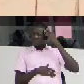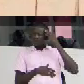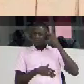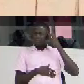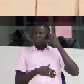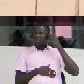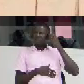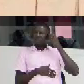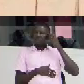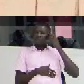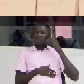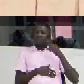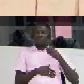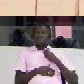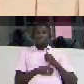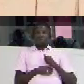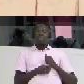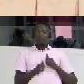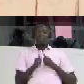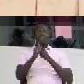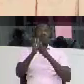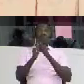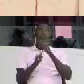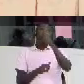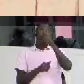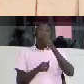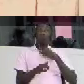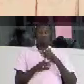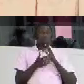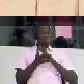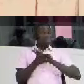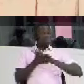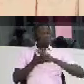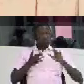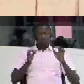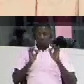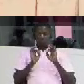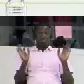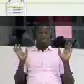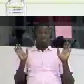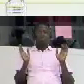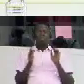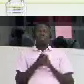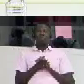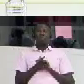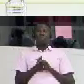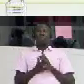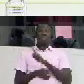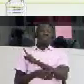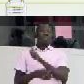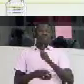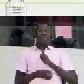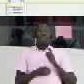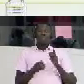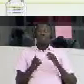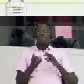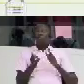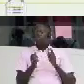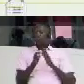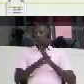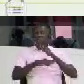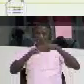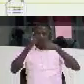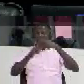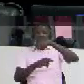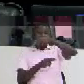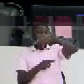mind, yàlla la àndal maa ngi fi man set na wicc. I am with God and I am clean. ñu continuer dem round ba jeexal.